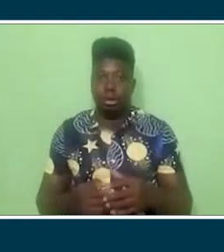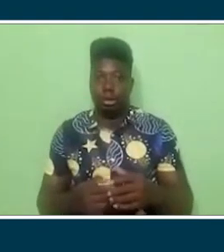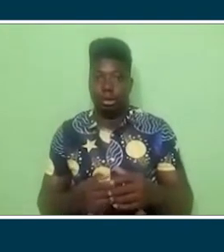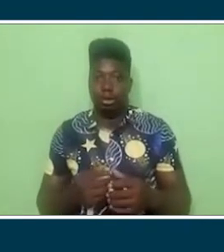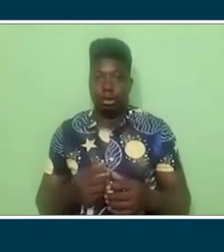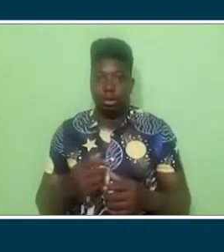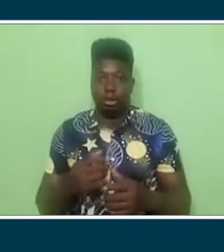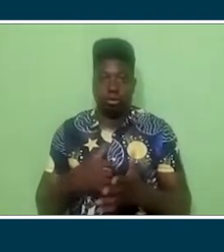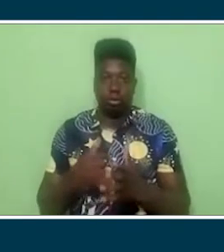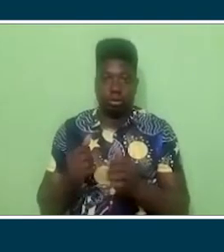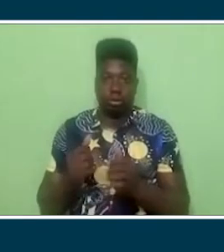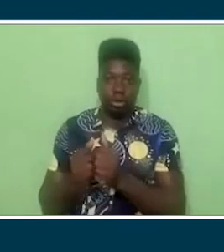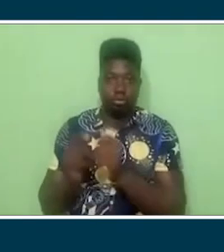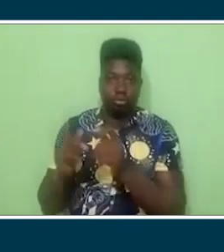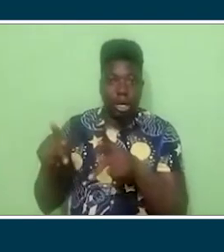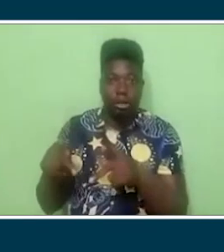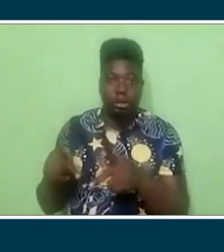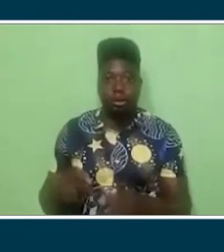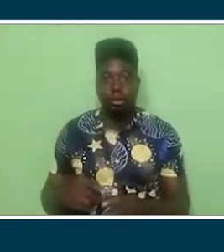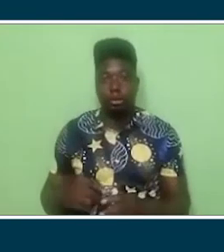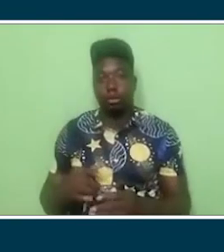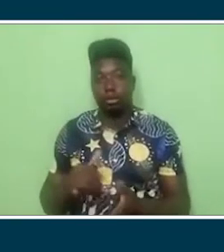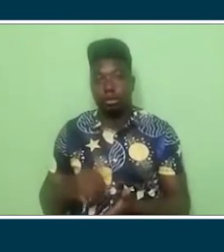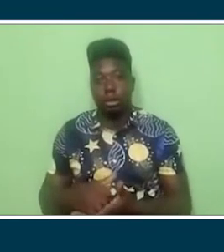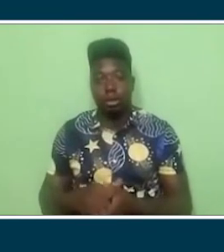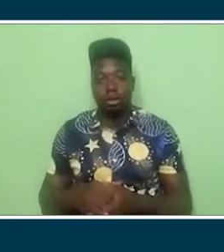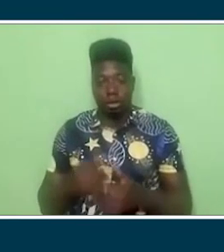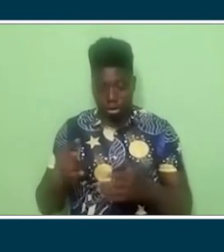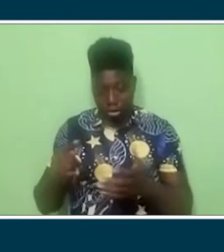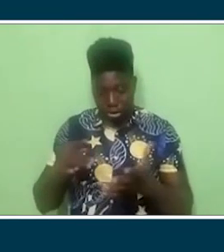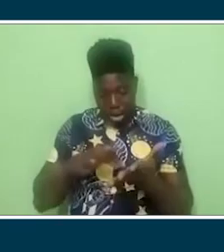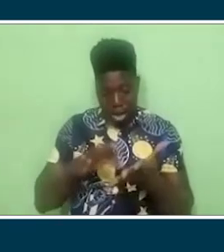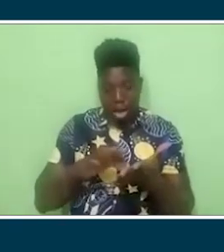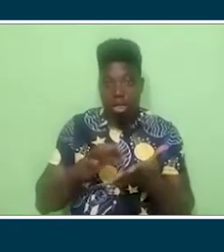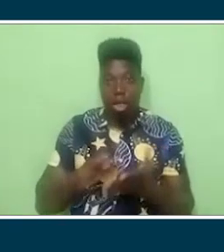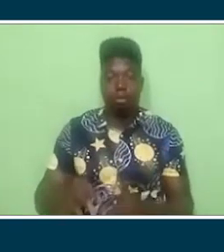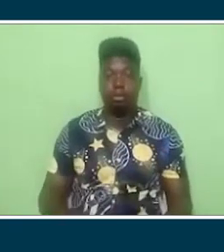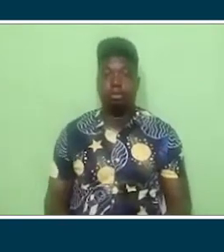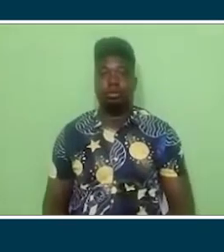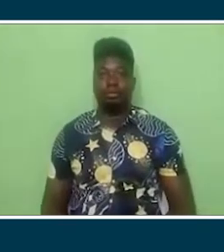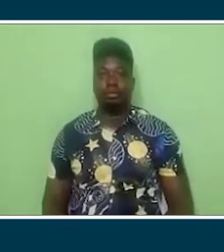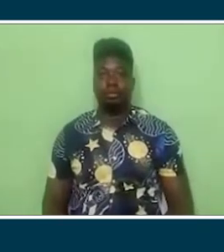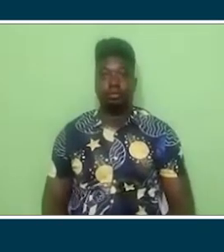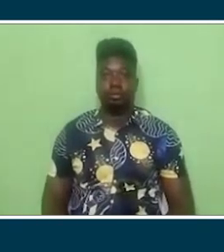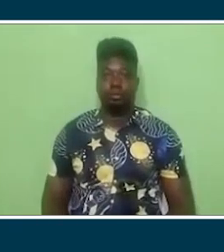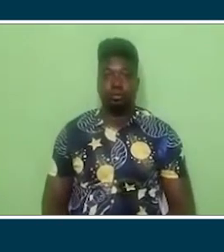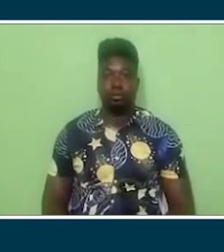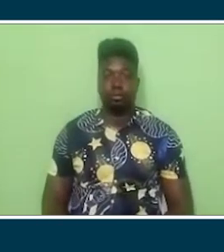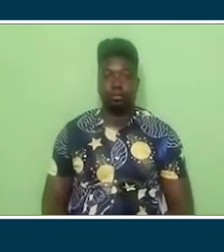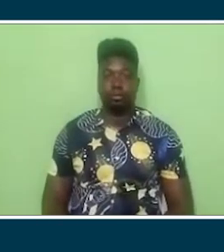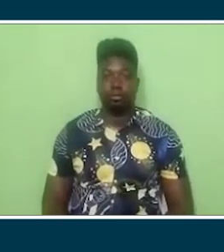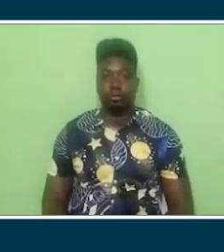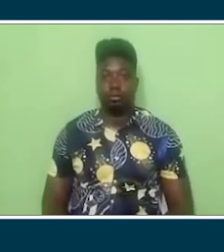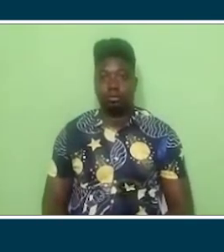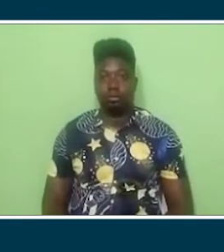To me, that's canceling. Accountability is the opposite. Accountability is opening up, it's